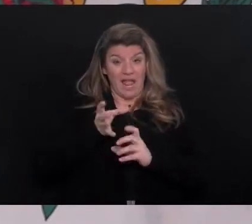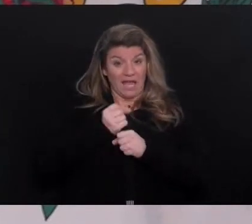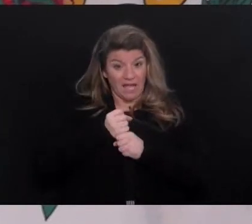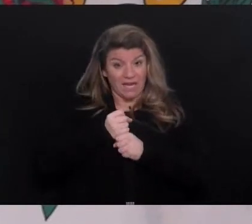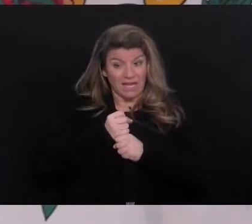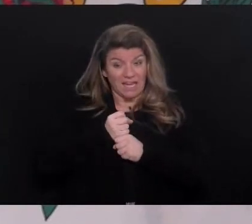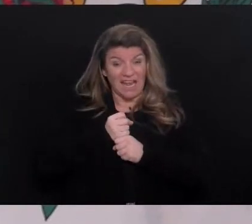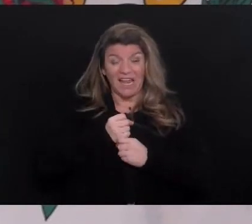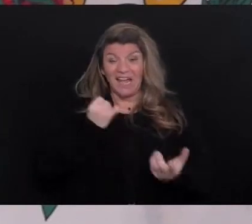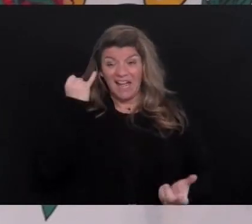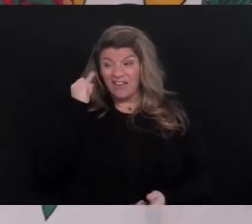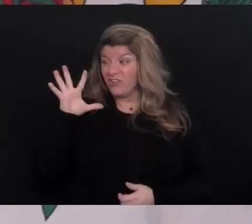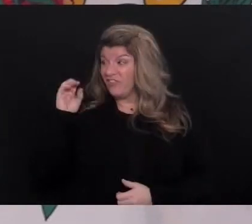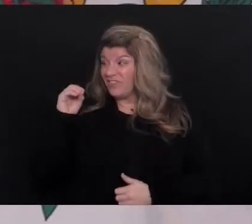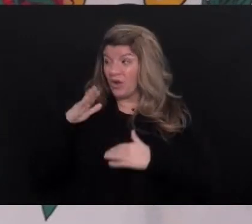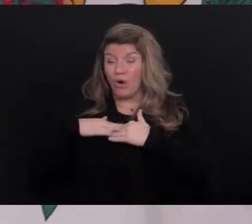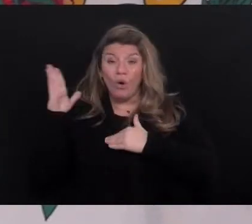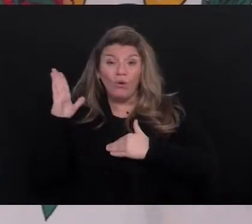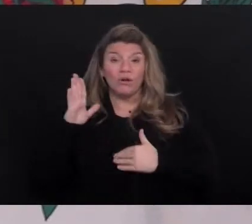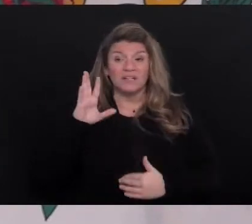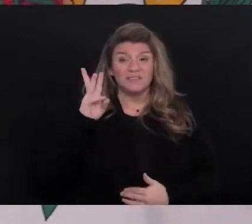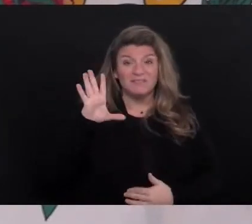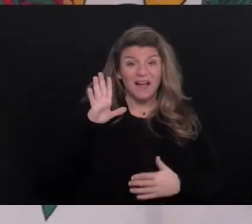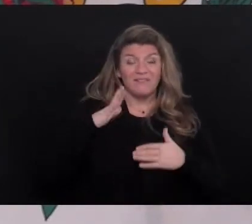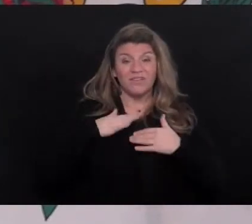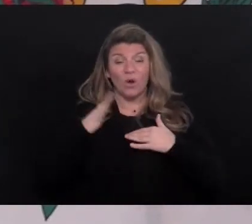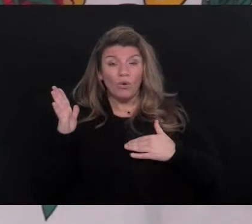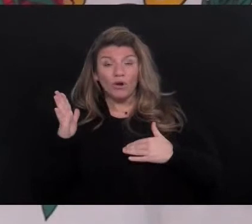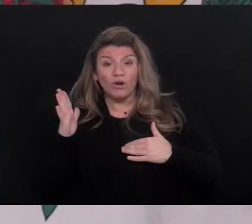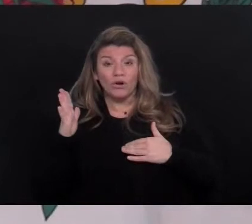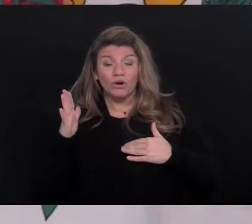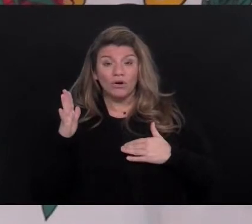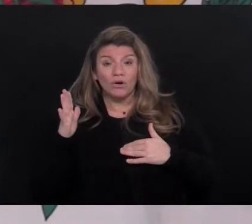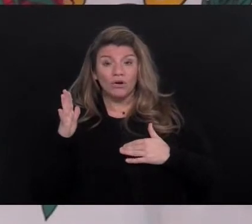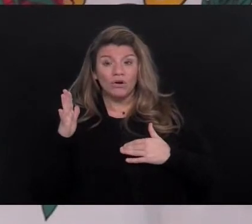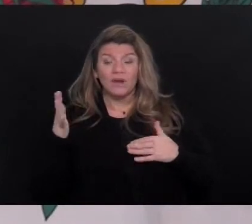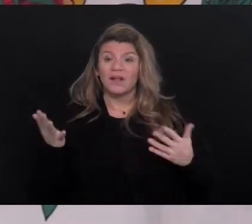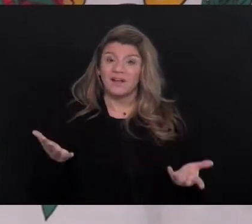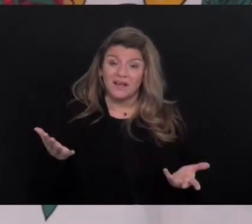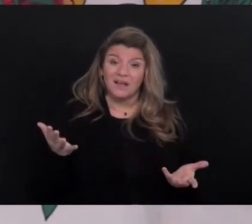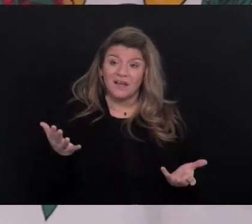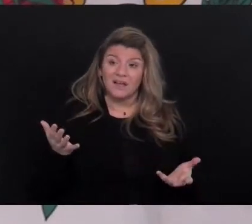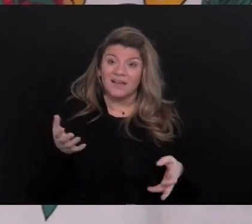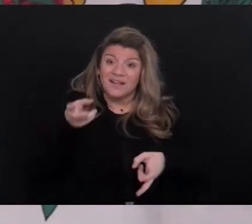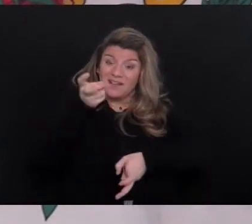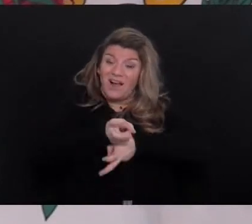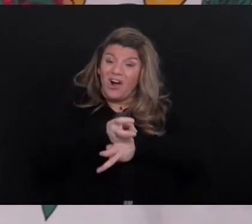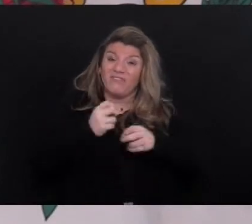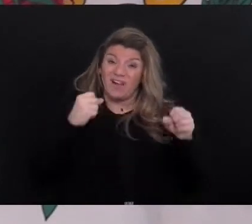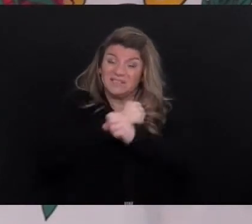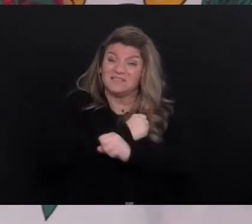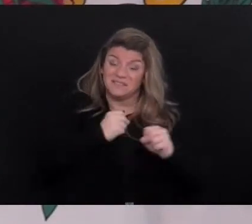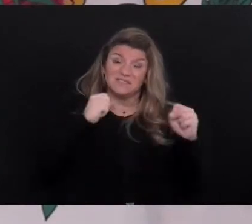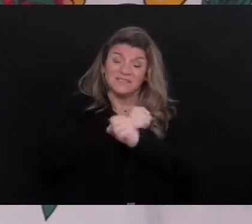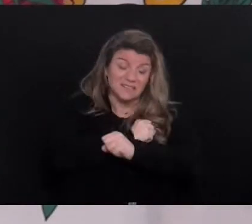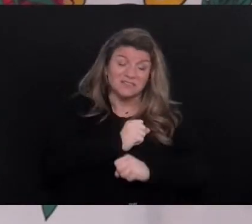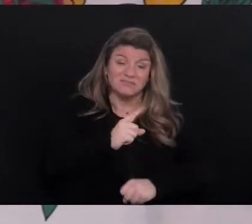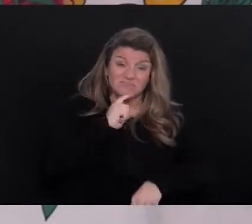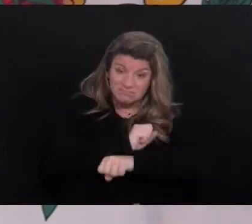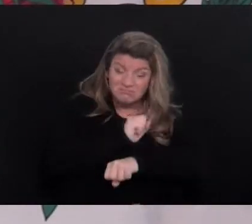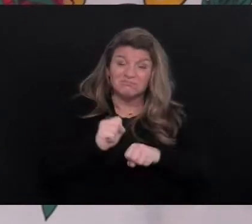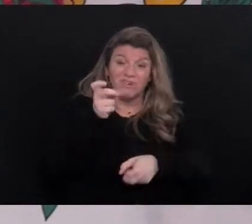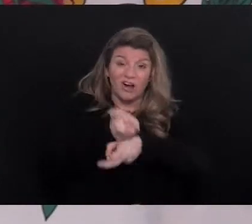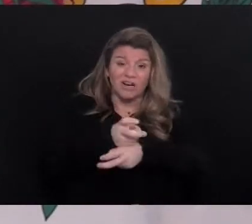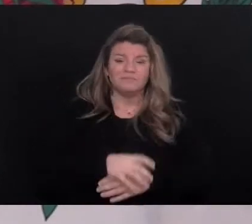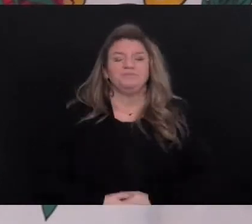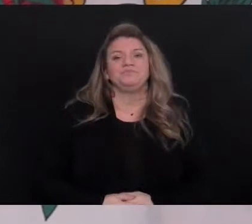you're 50 and older, 65 and older, it's a tough fight. It's a really tough fight. Let